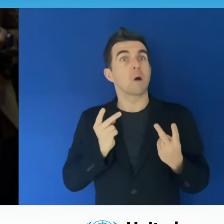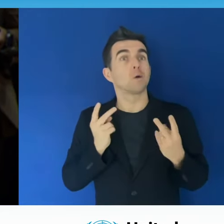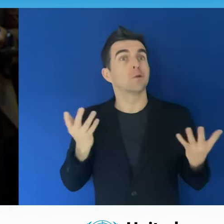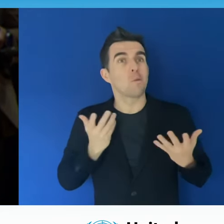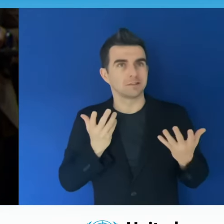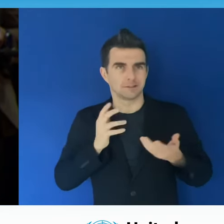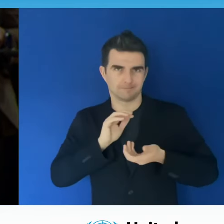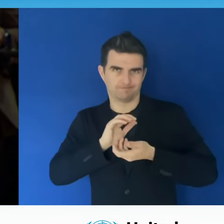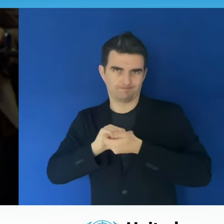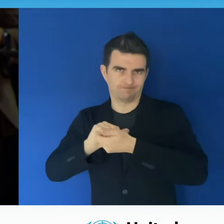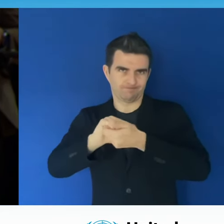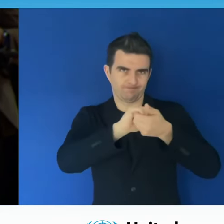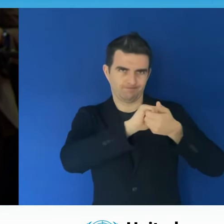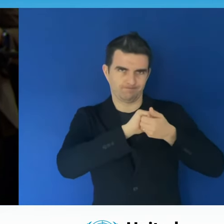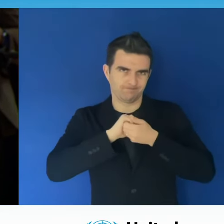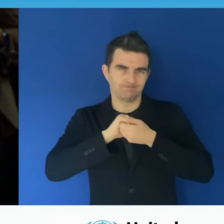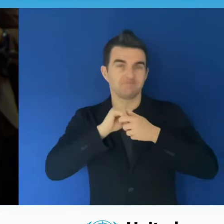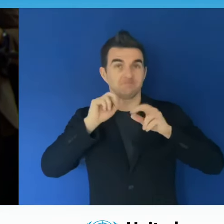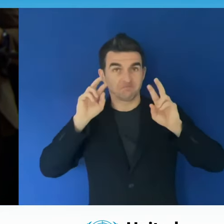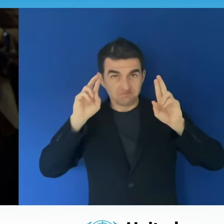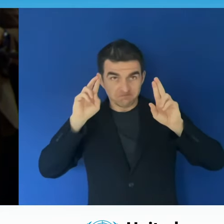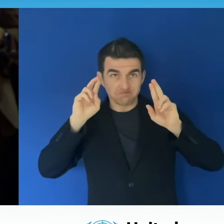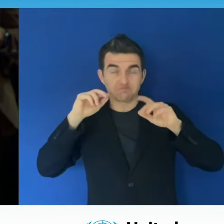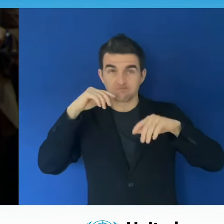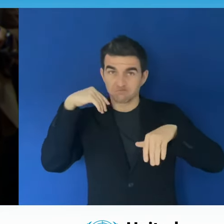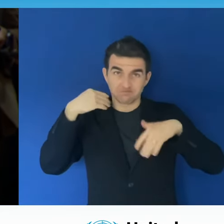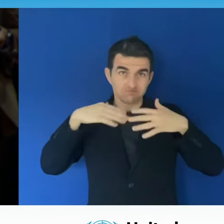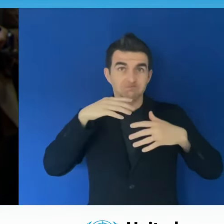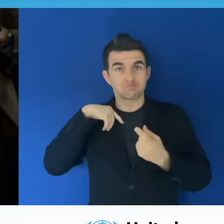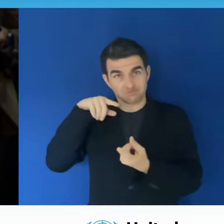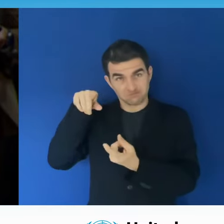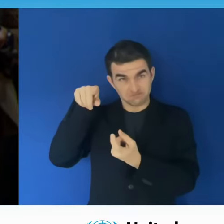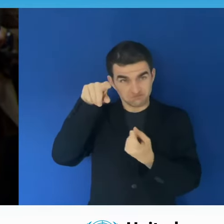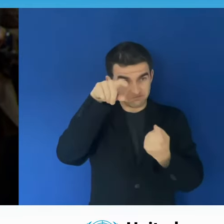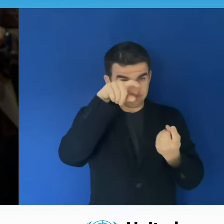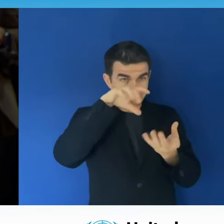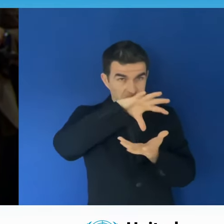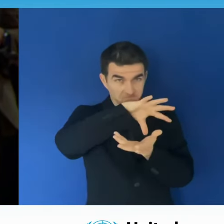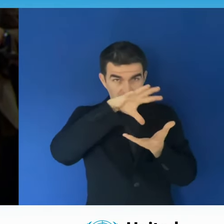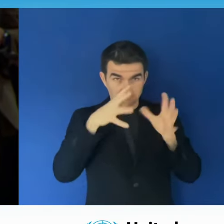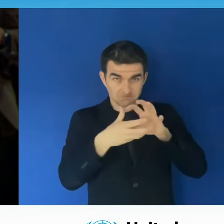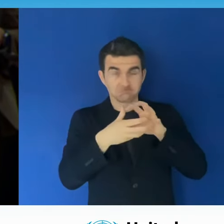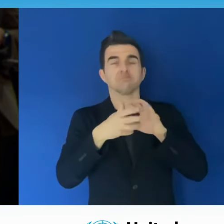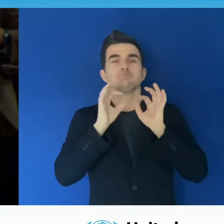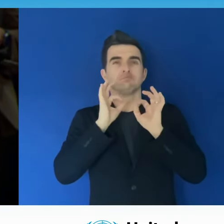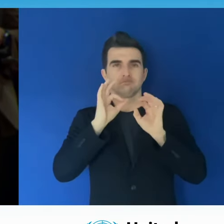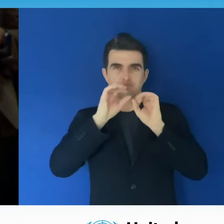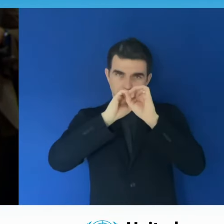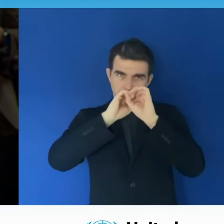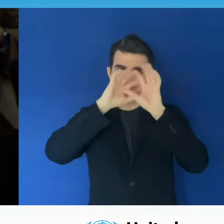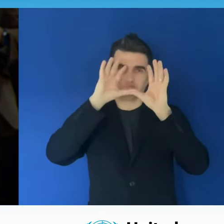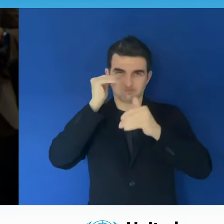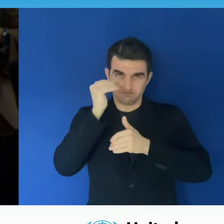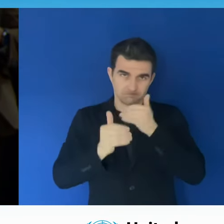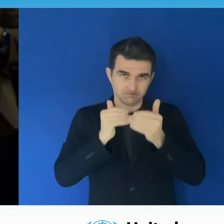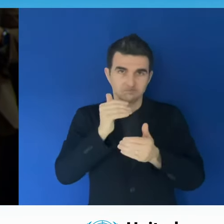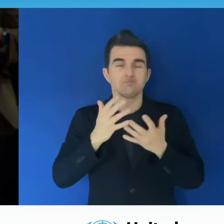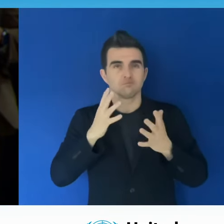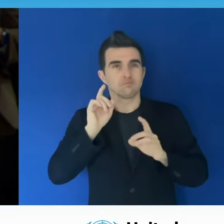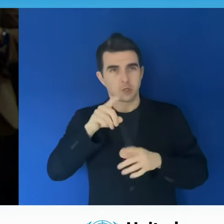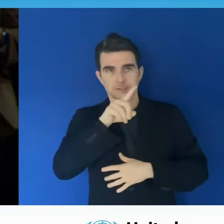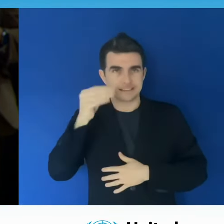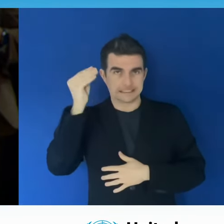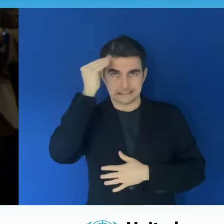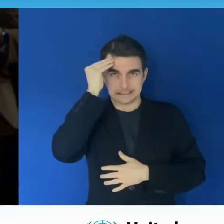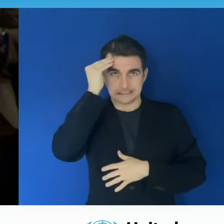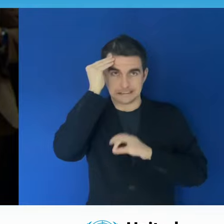conversations and the ideas that come out of here into practice. So let's keep that in mind, and let's check back in a year from now to see how far